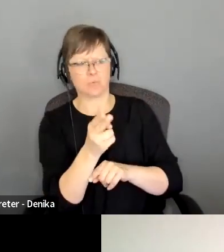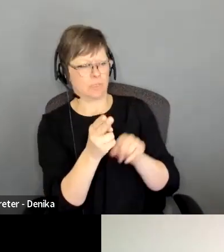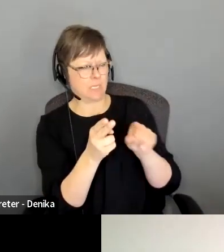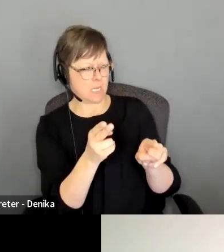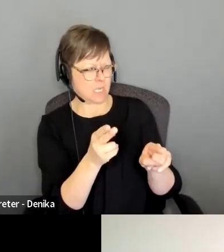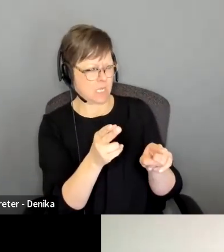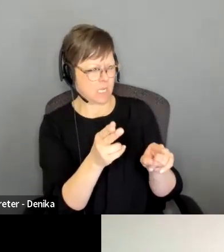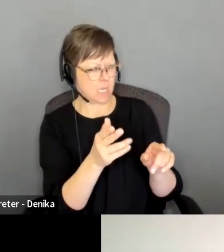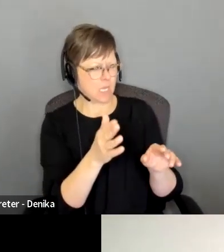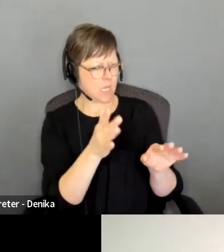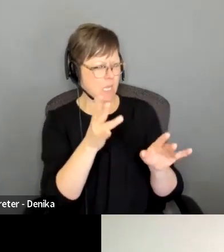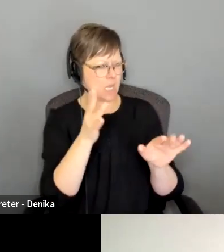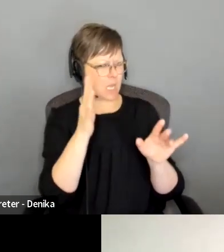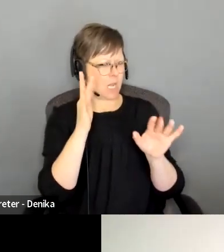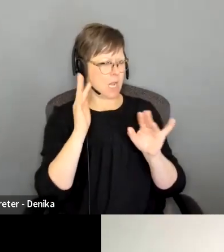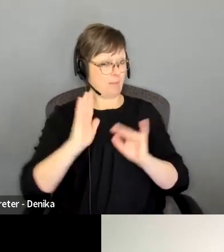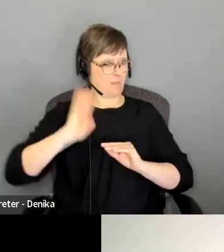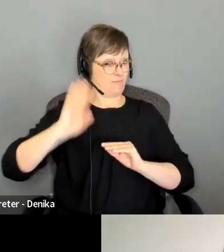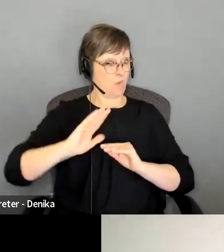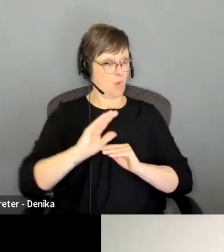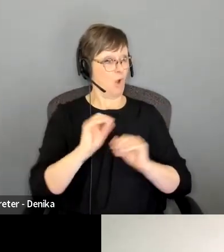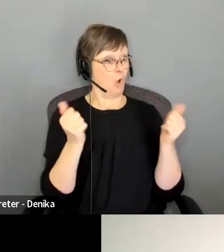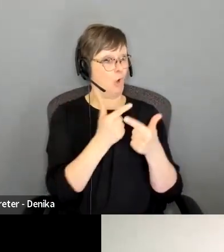season happened to be all cisgender women,